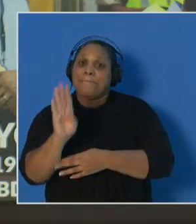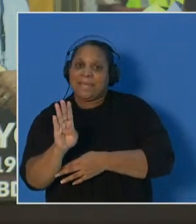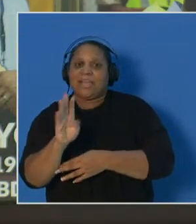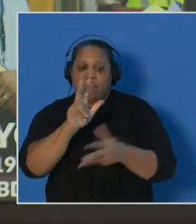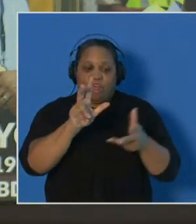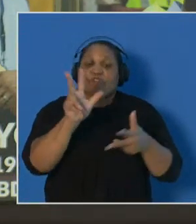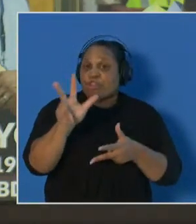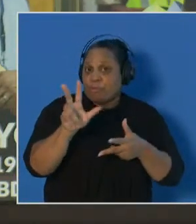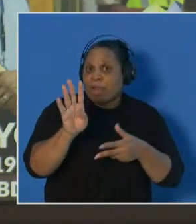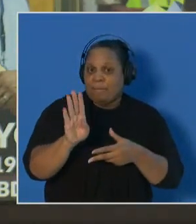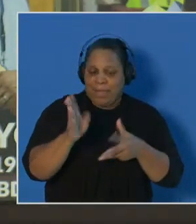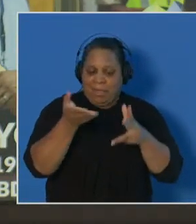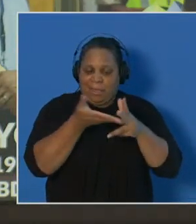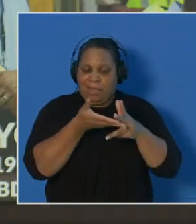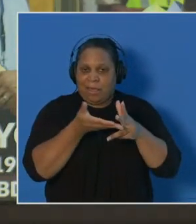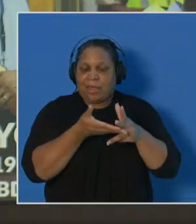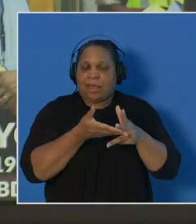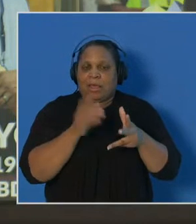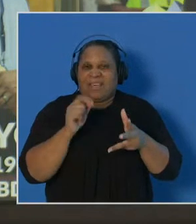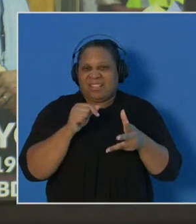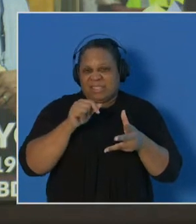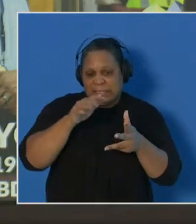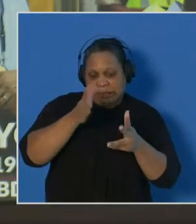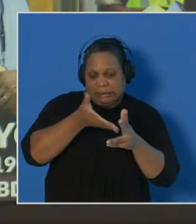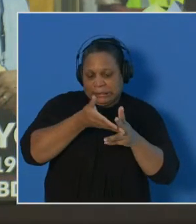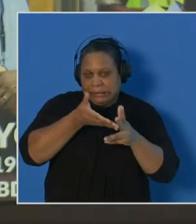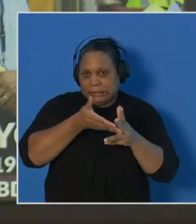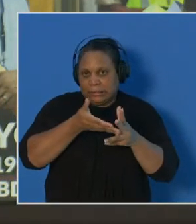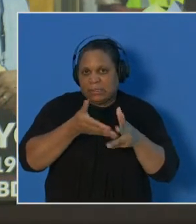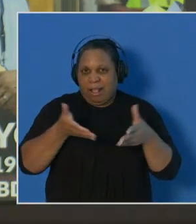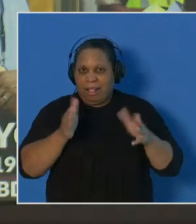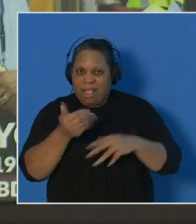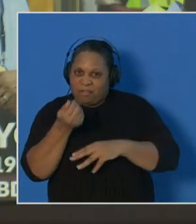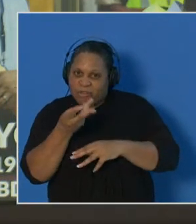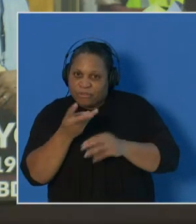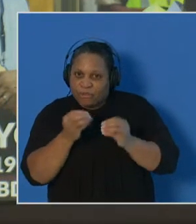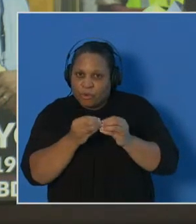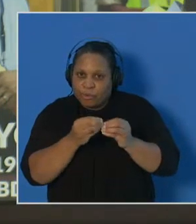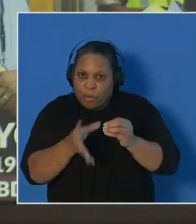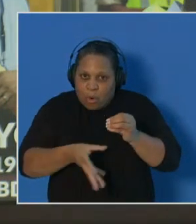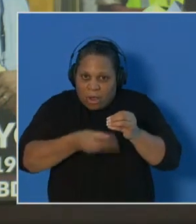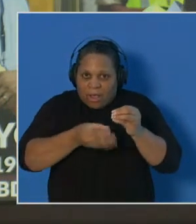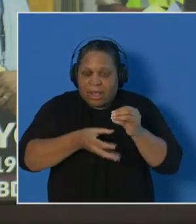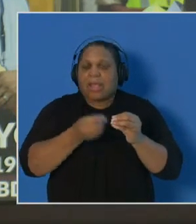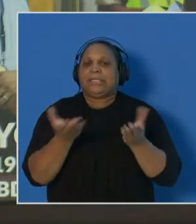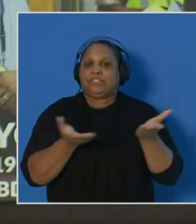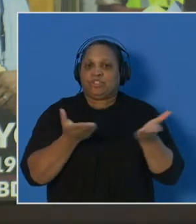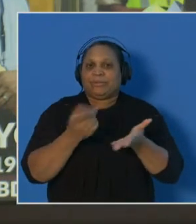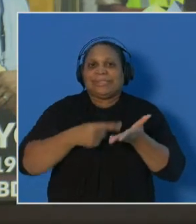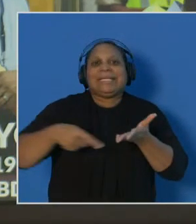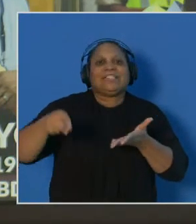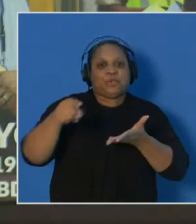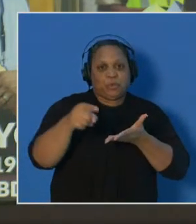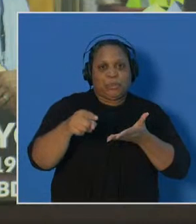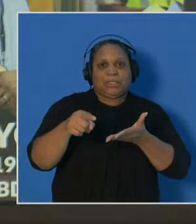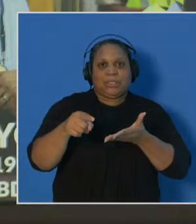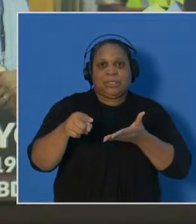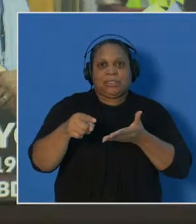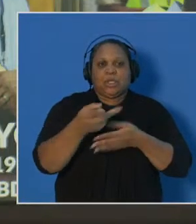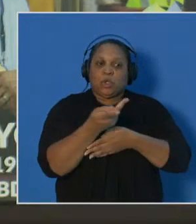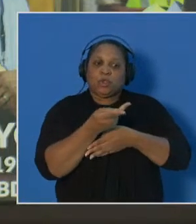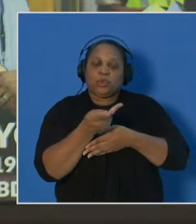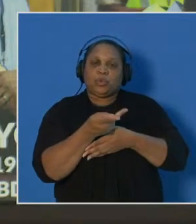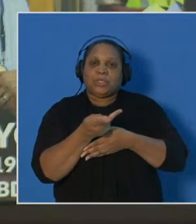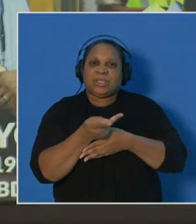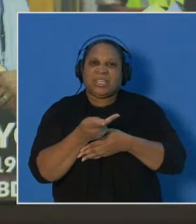is just going to be an interim measure of where we might be allowing a few more additional services next week. 2 of the things